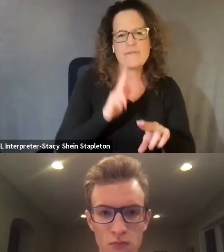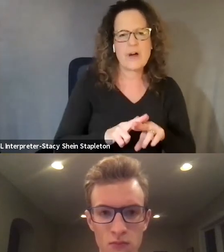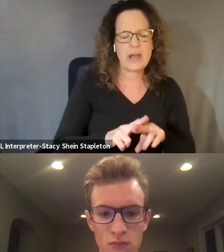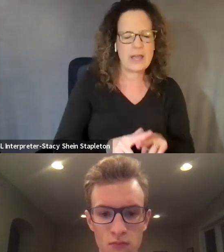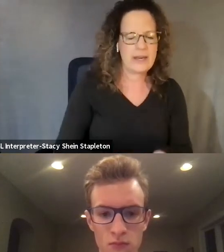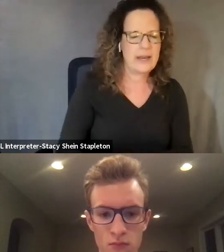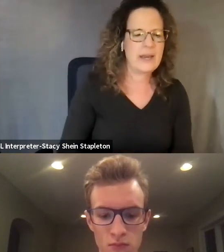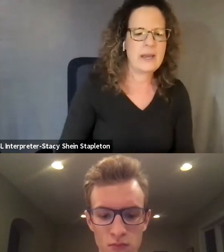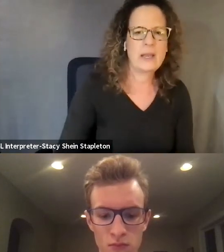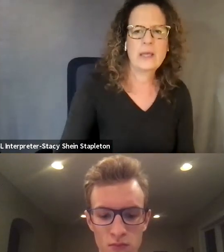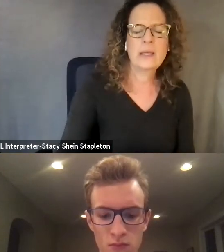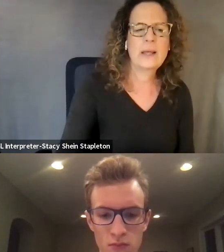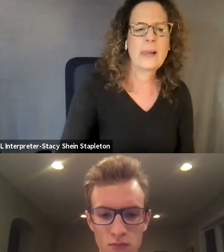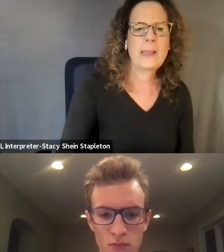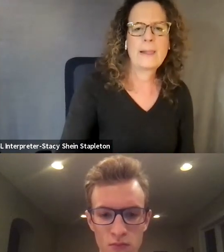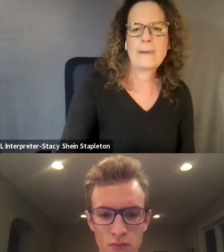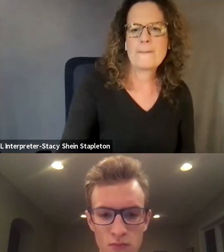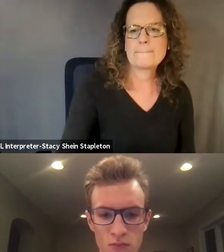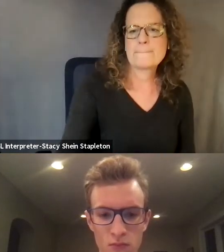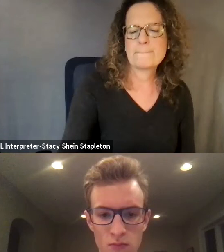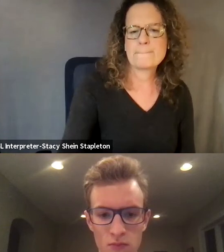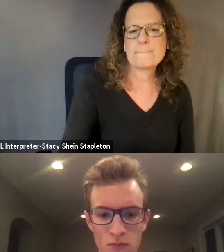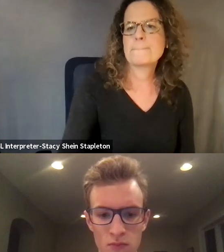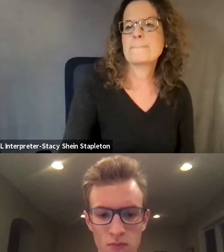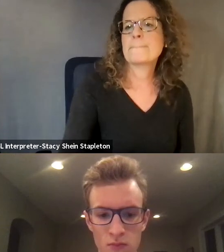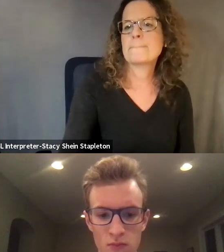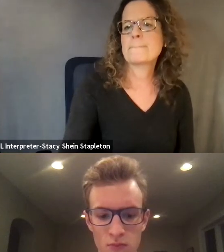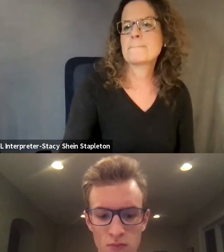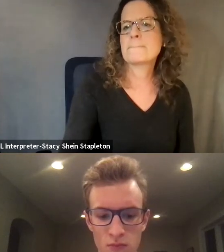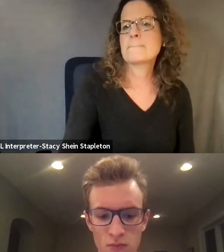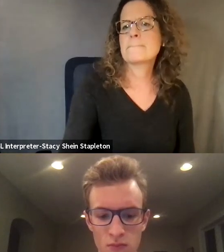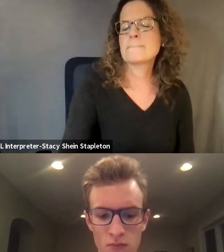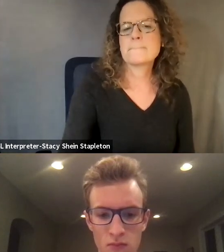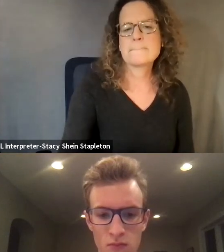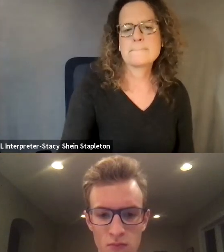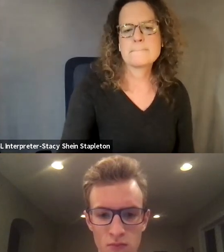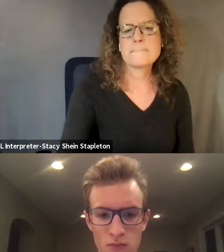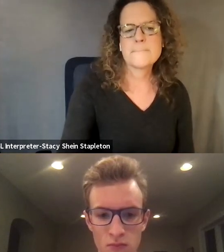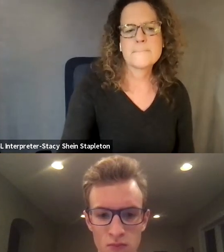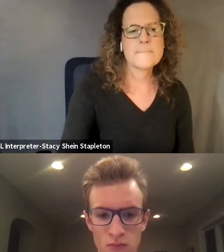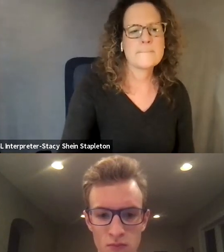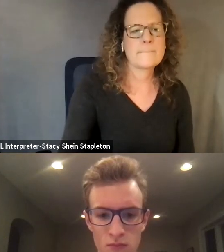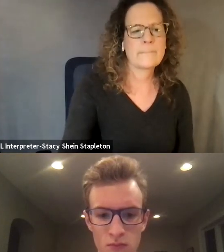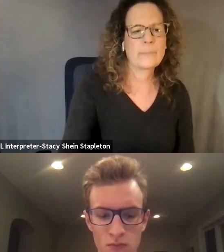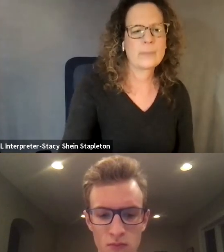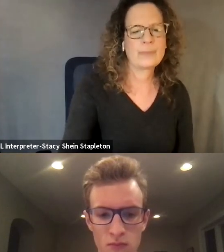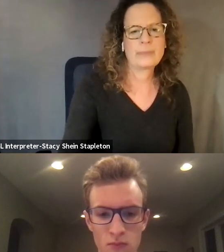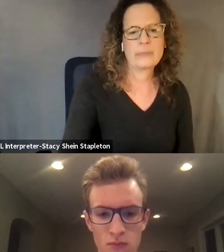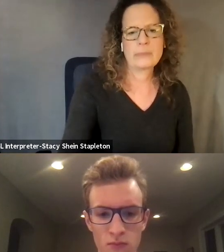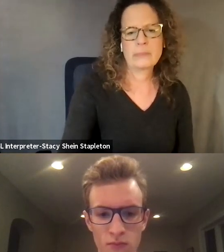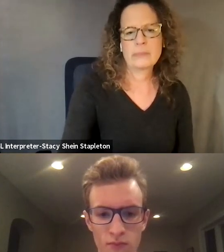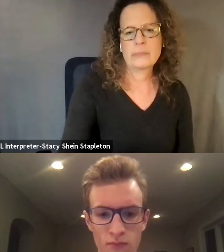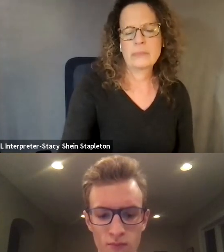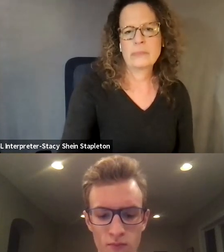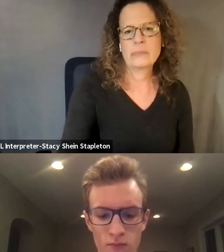Awesome, thank you. And then a different John asks, the Army Corps of Engineers has a detailed plan to restore